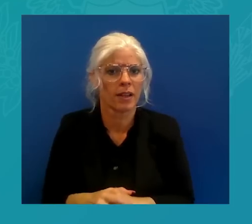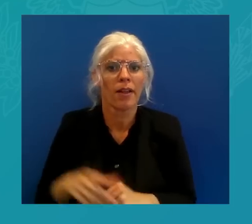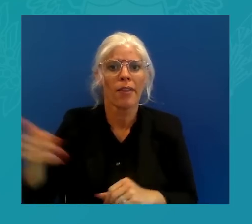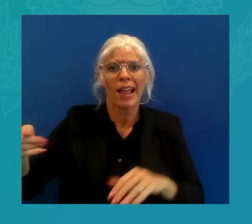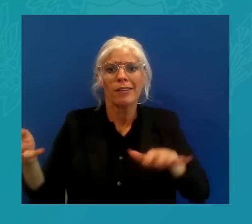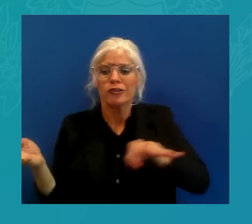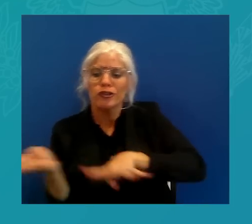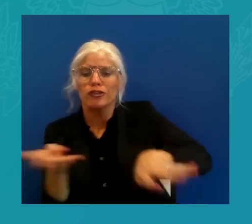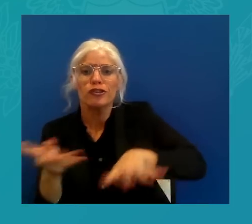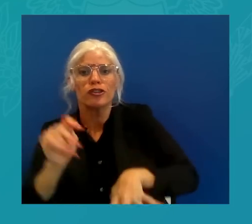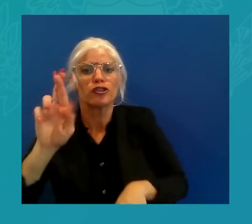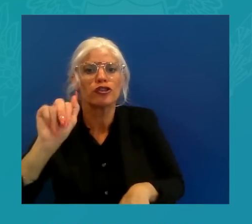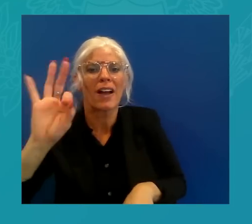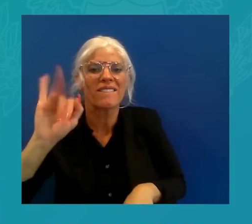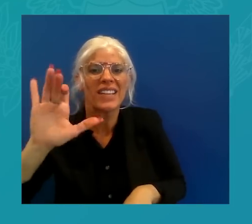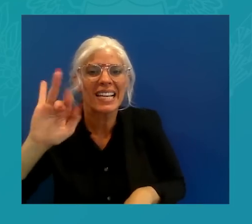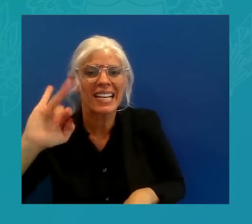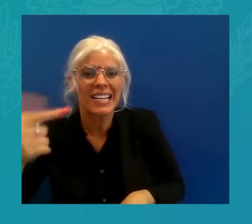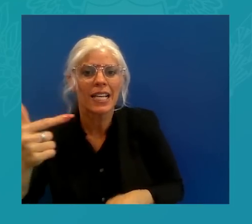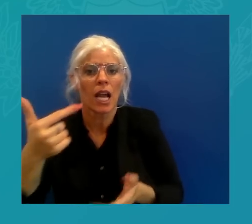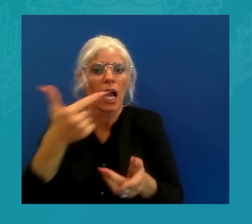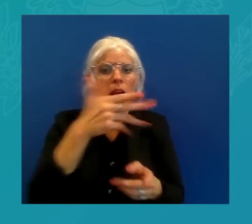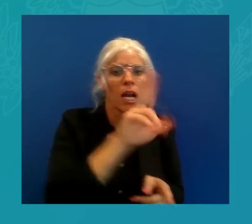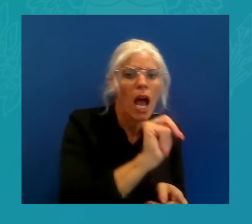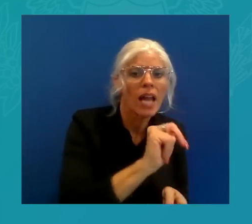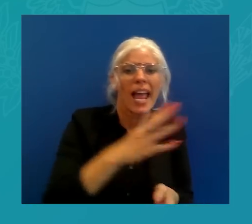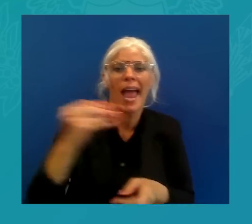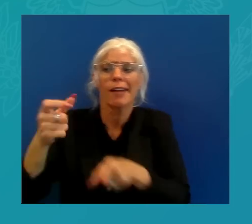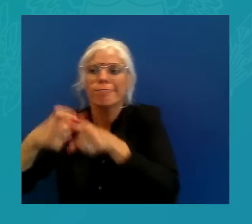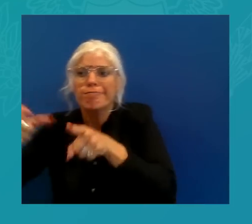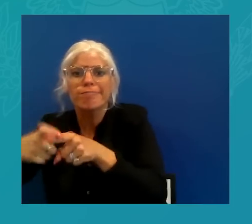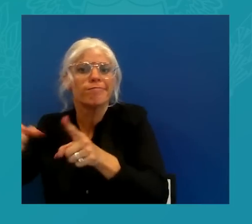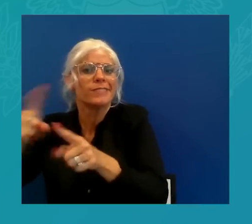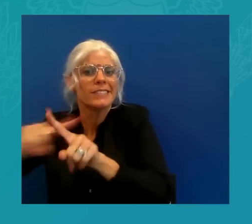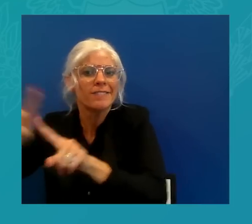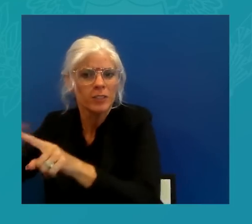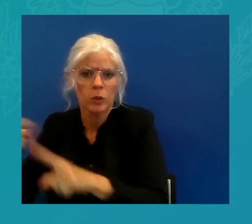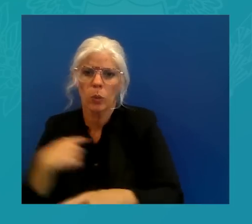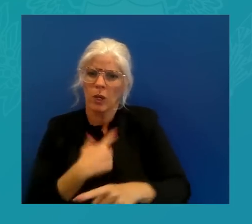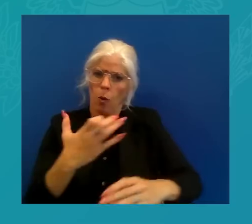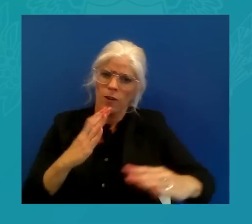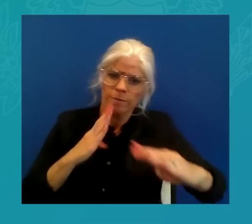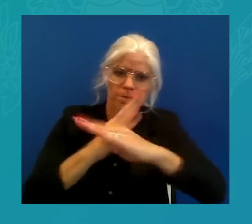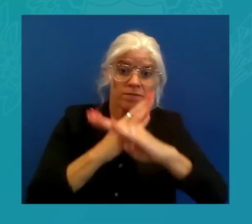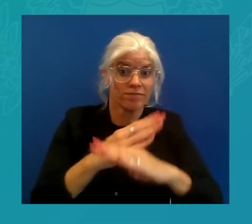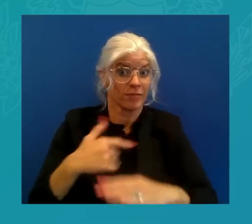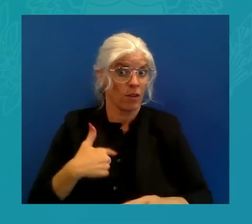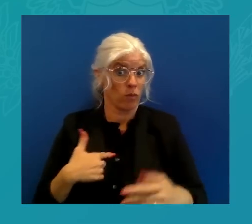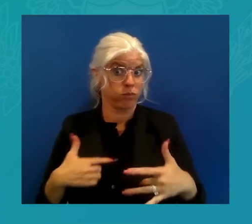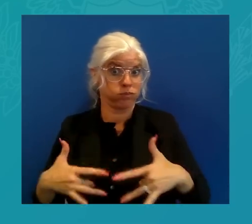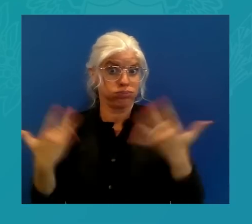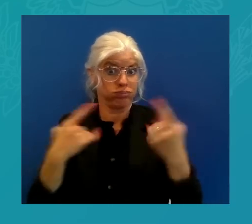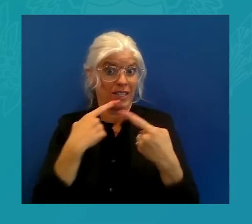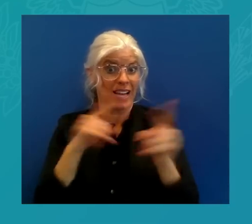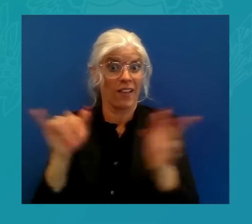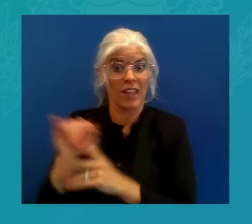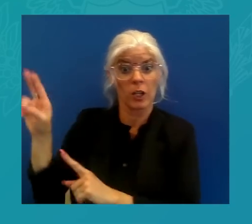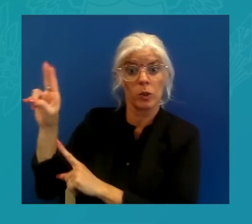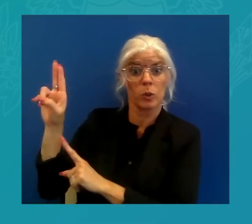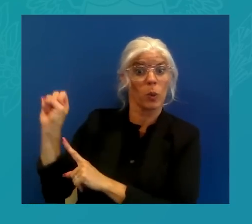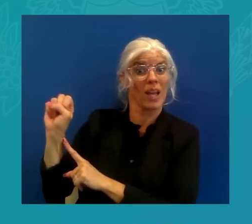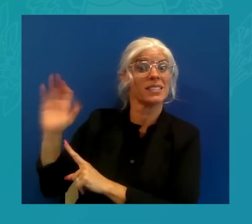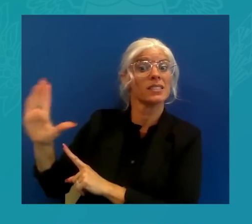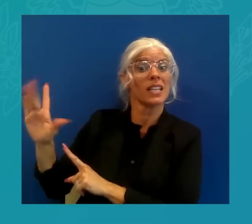hold traffickers accountable. And today I am pleased to announce that the United States Department of Justice will create a